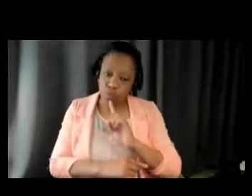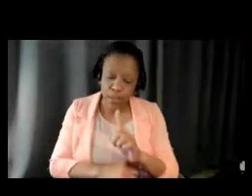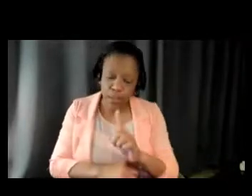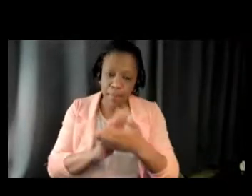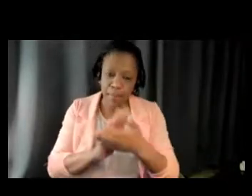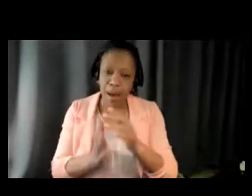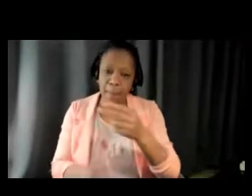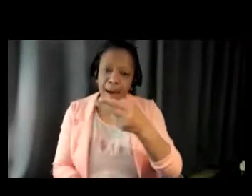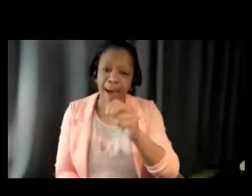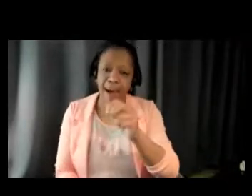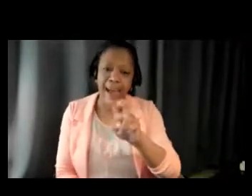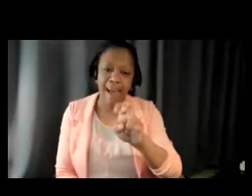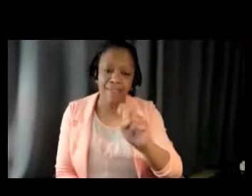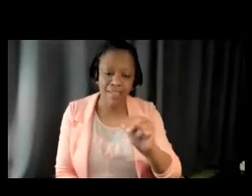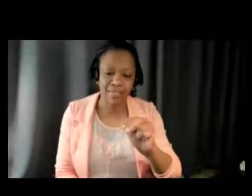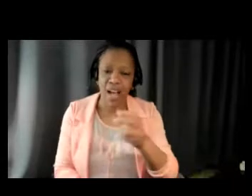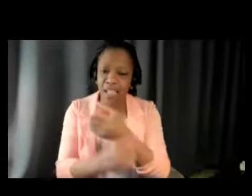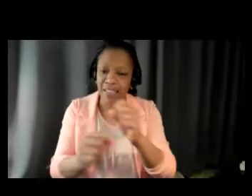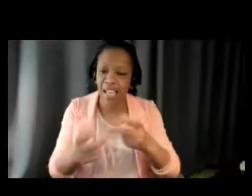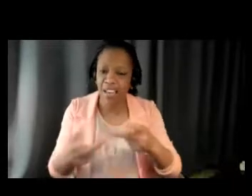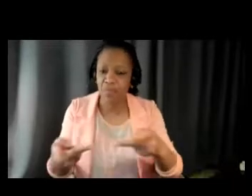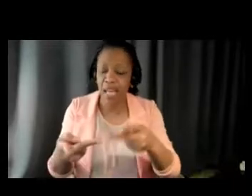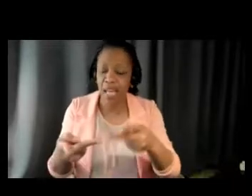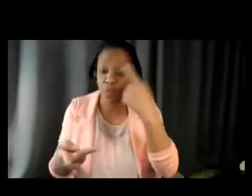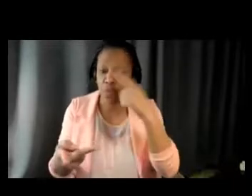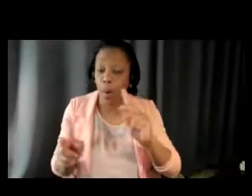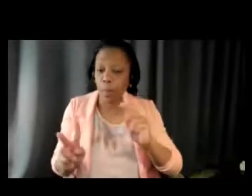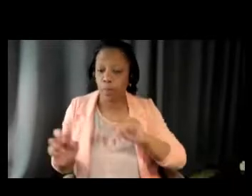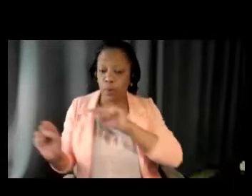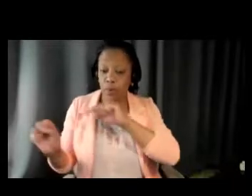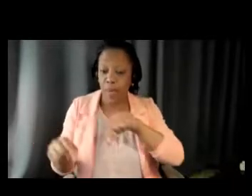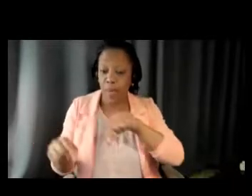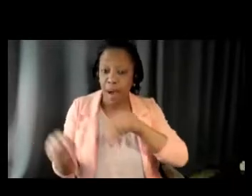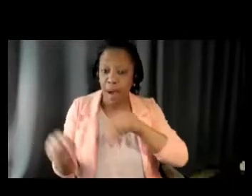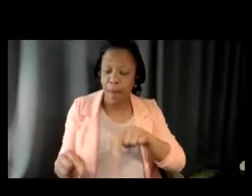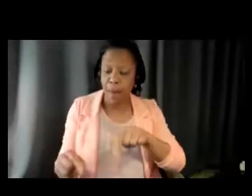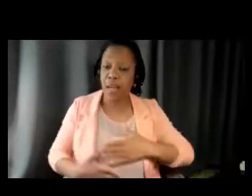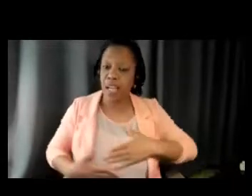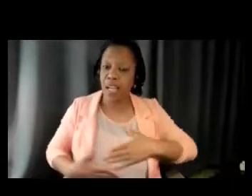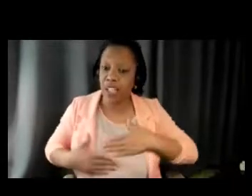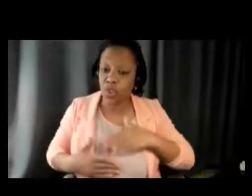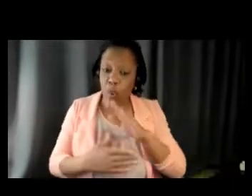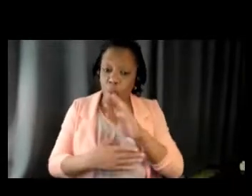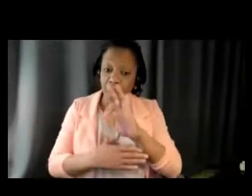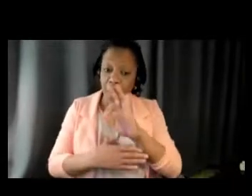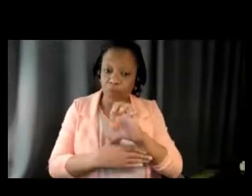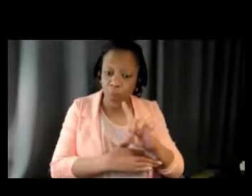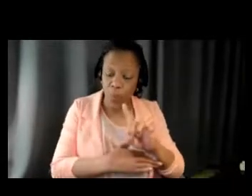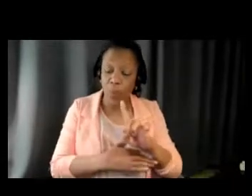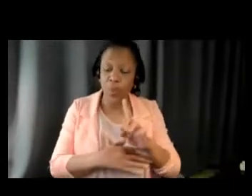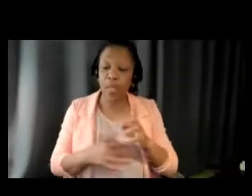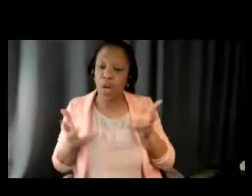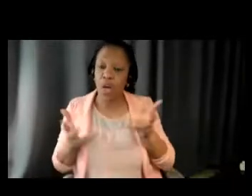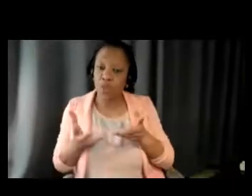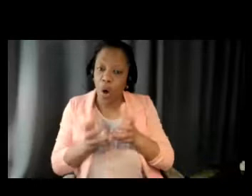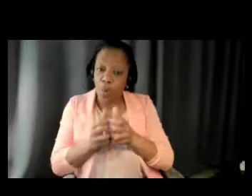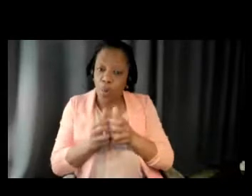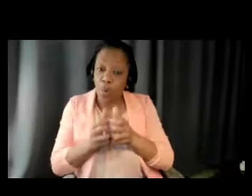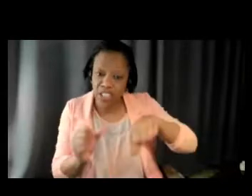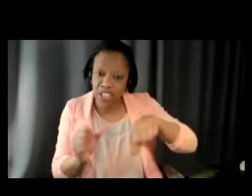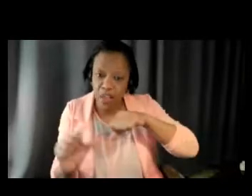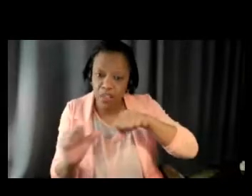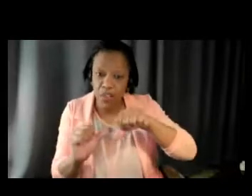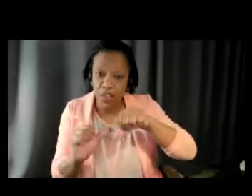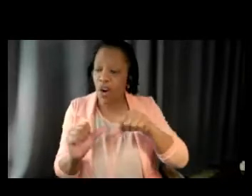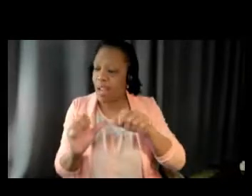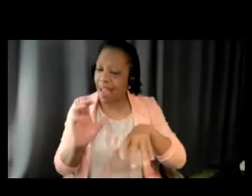express themselves, and just enjoy food, talk to people, and just find out the issues in the